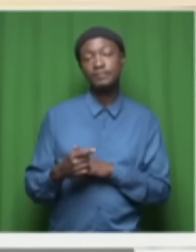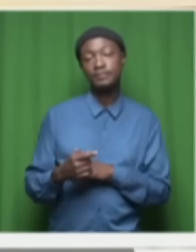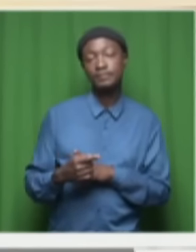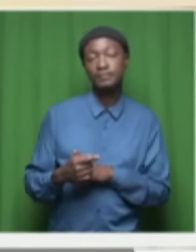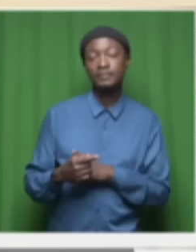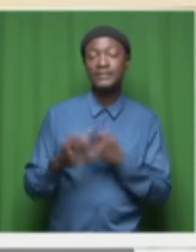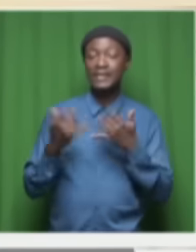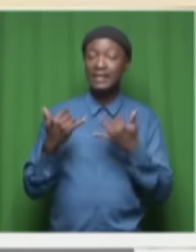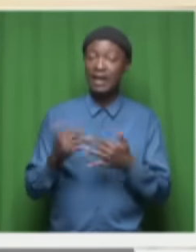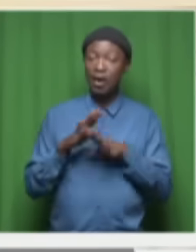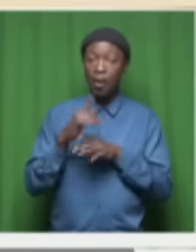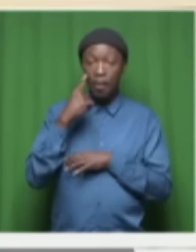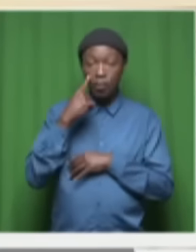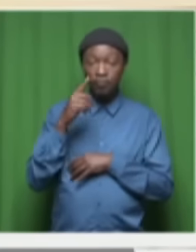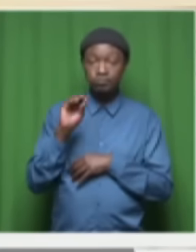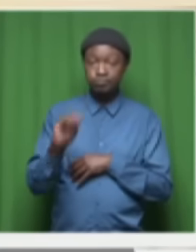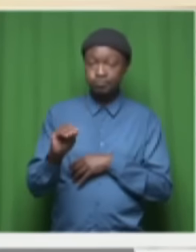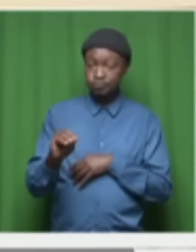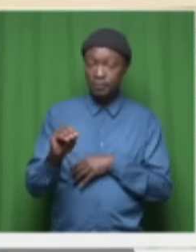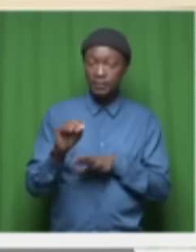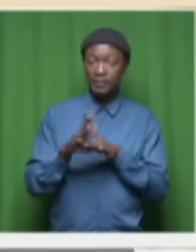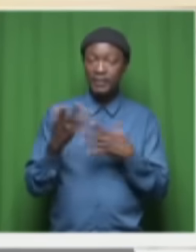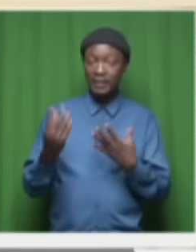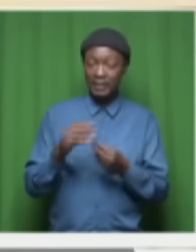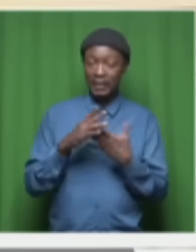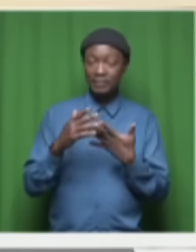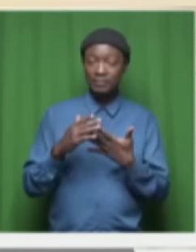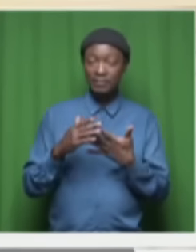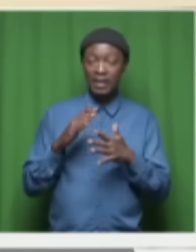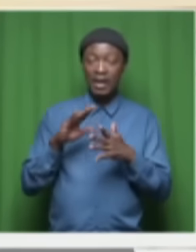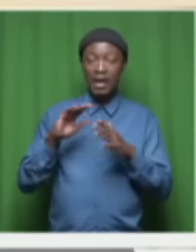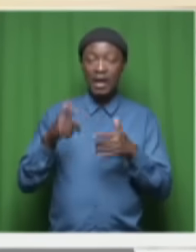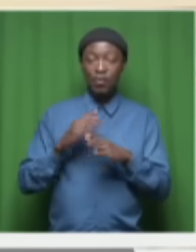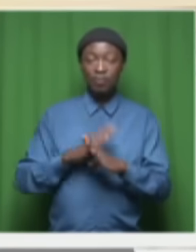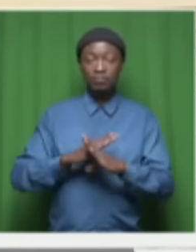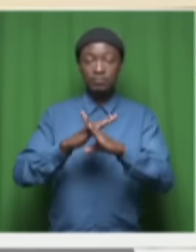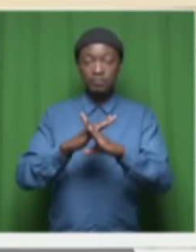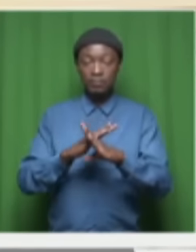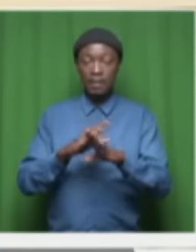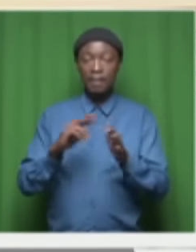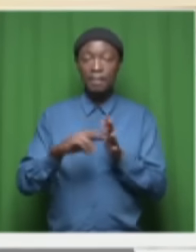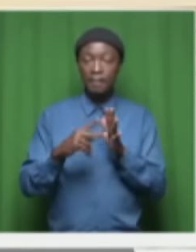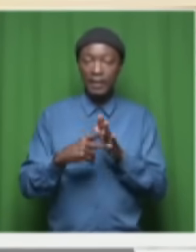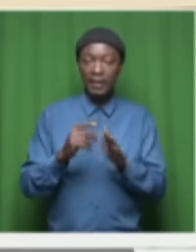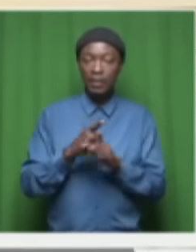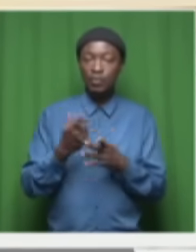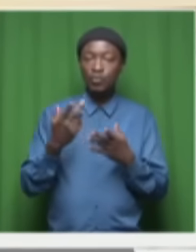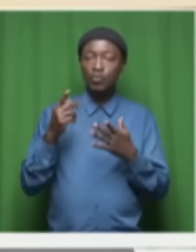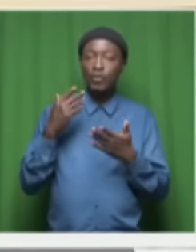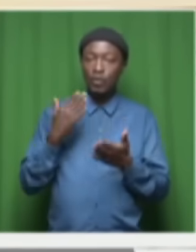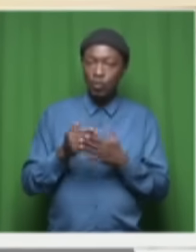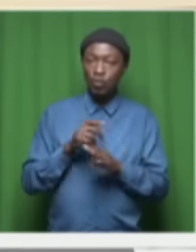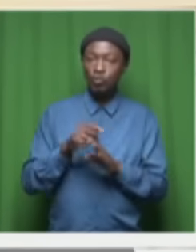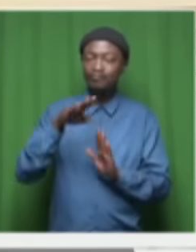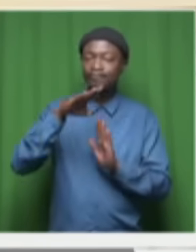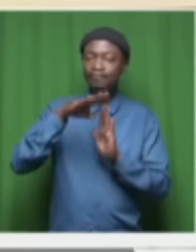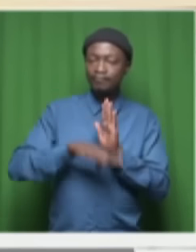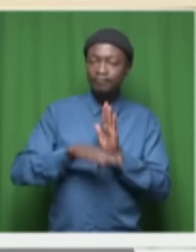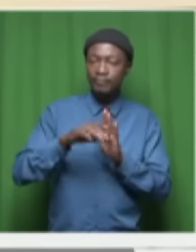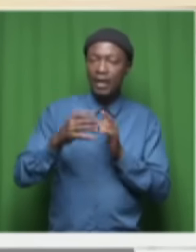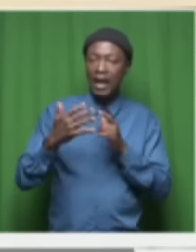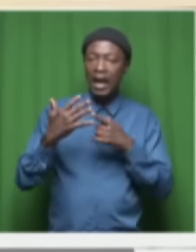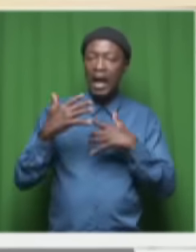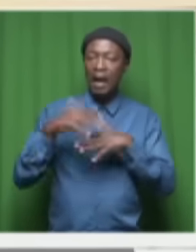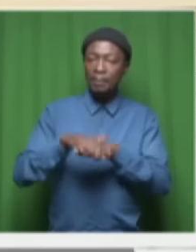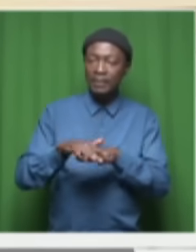there is now a proof that our contingency plan is working, because we were able to minimize the impact of some